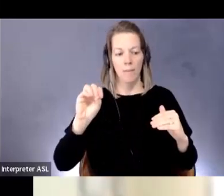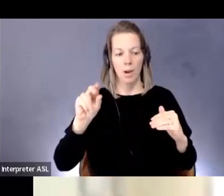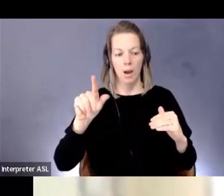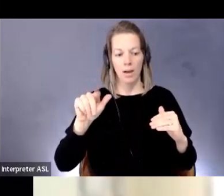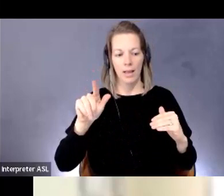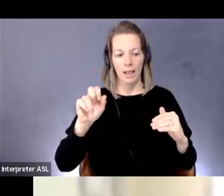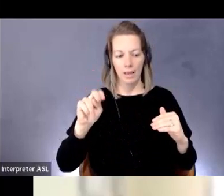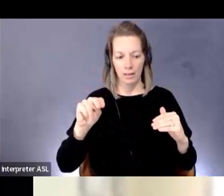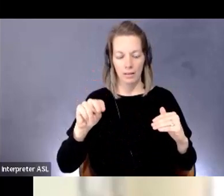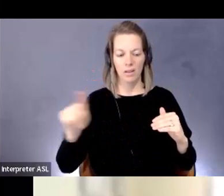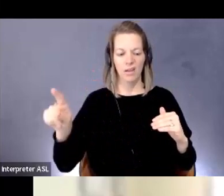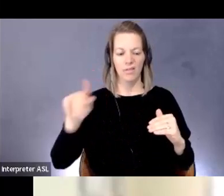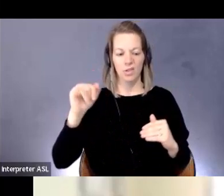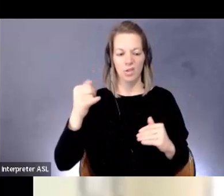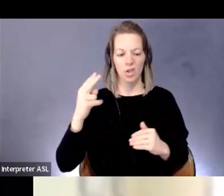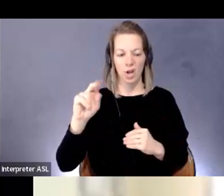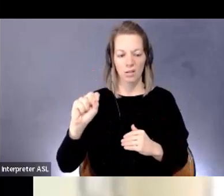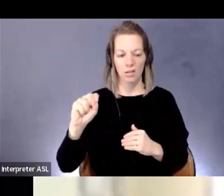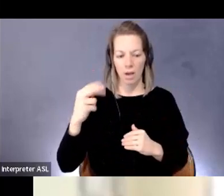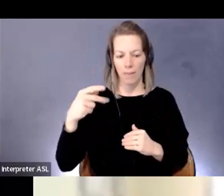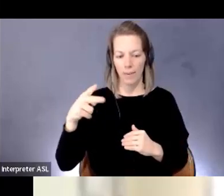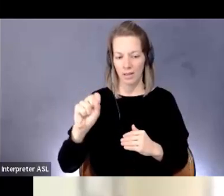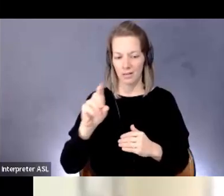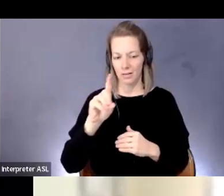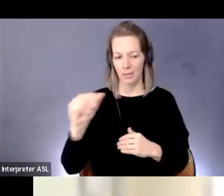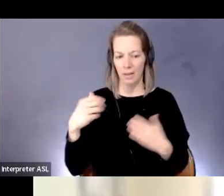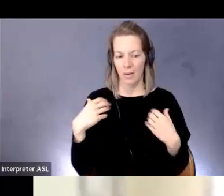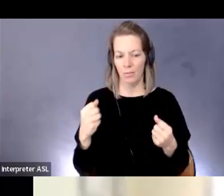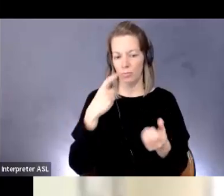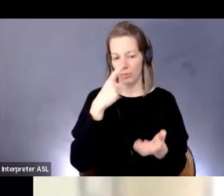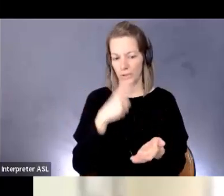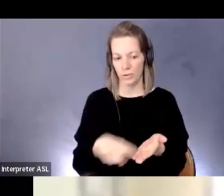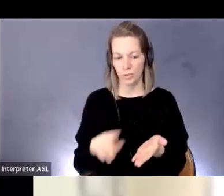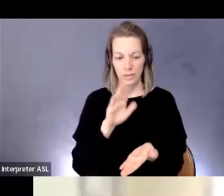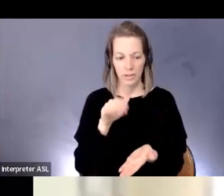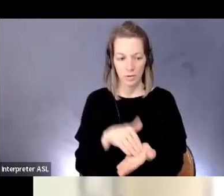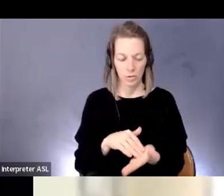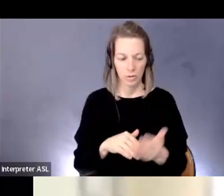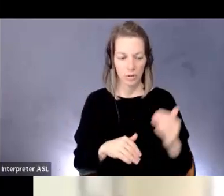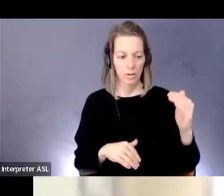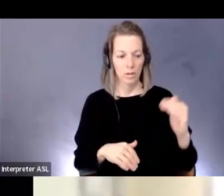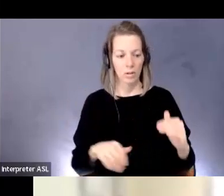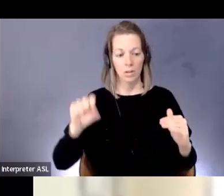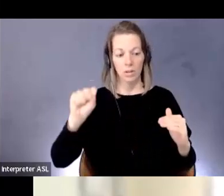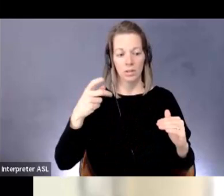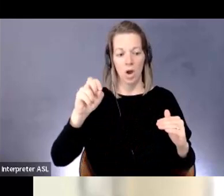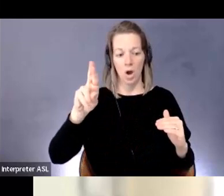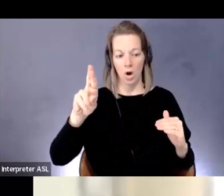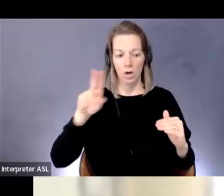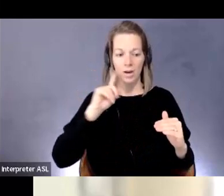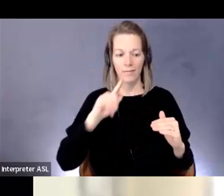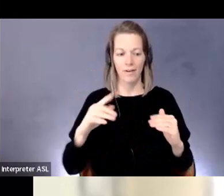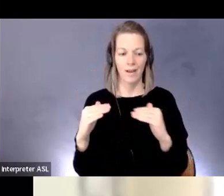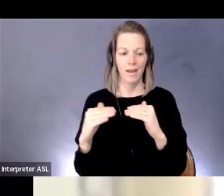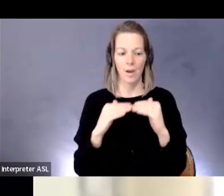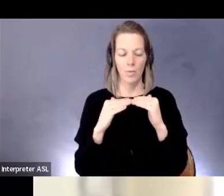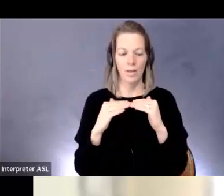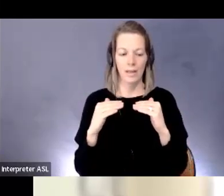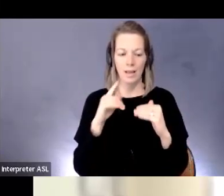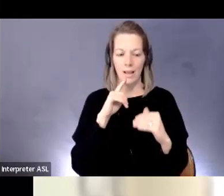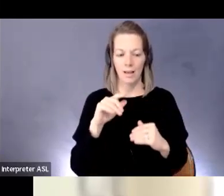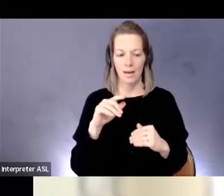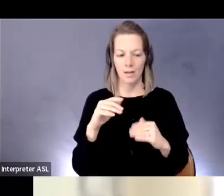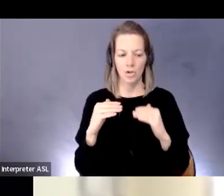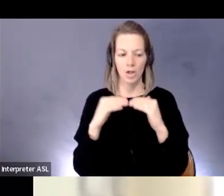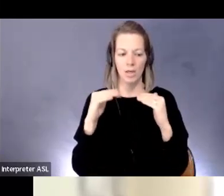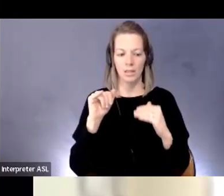and director of the Johns Hopkins Disability Health Research Center. And Sahar Takshi from the Equity and Elder Justice teams